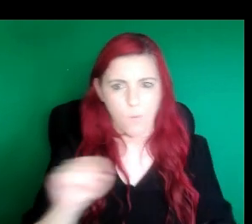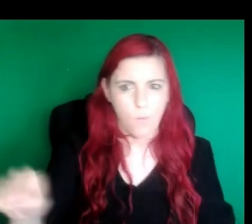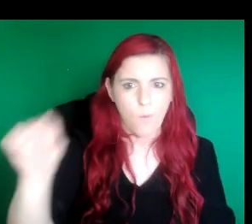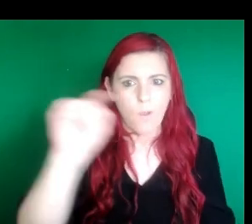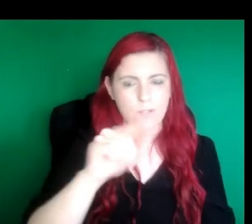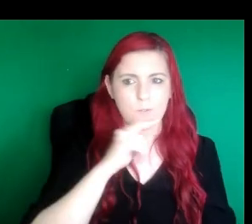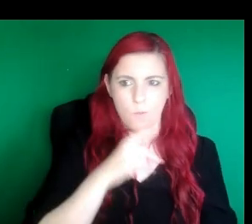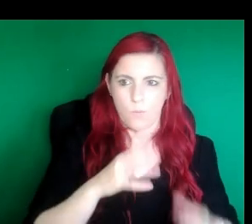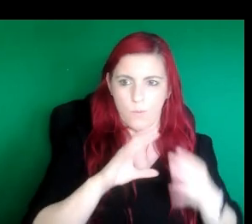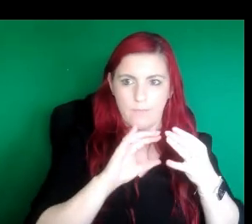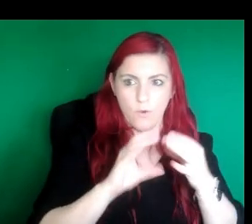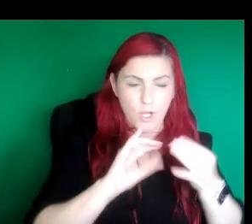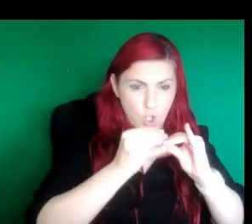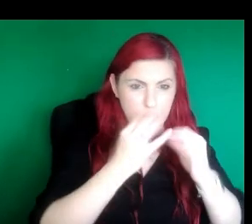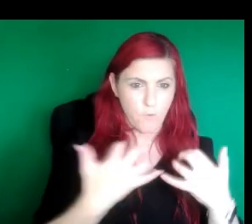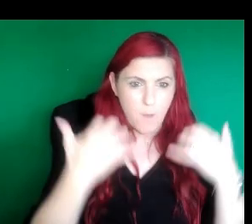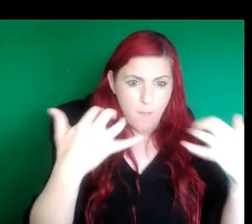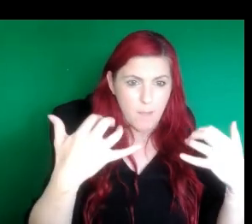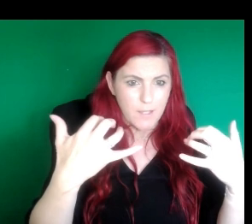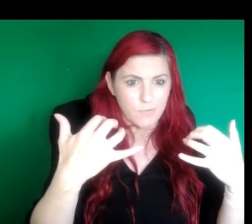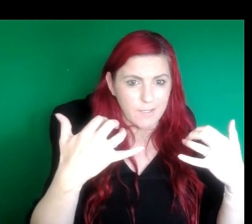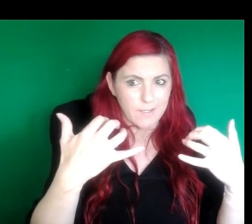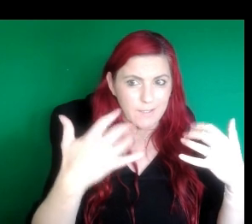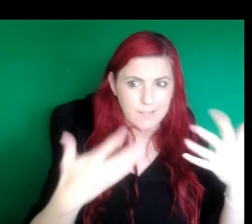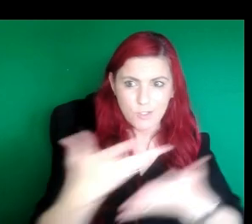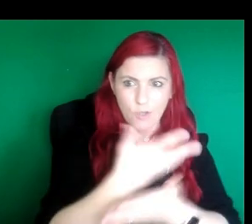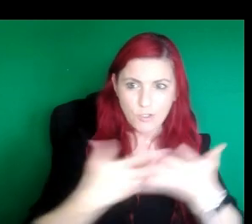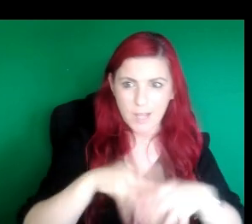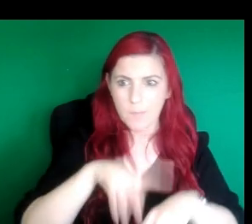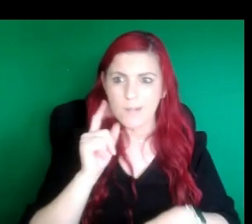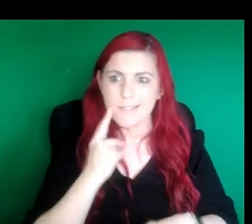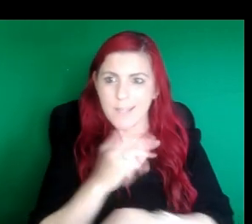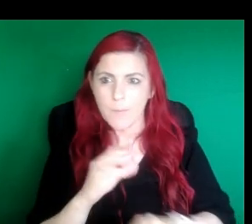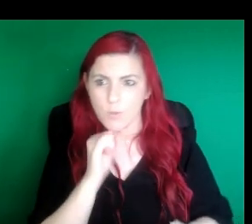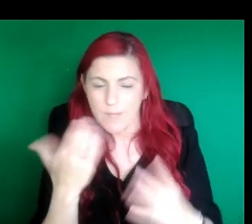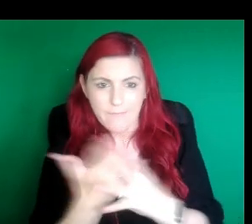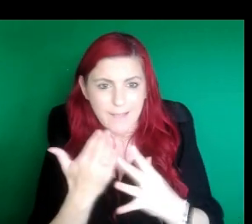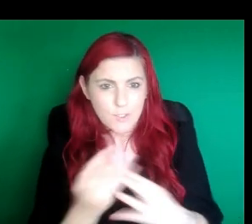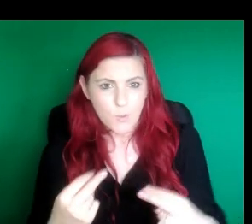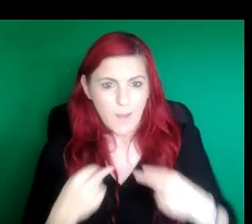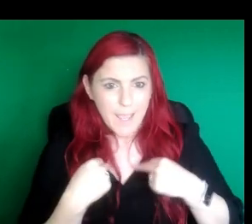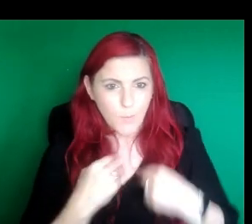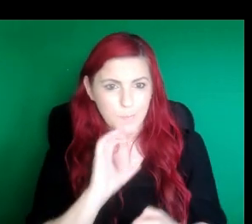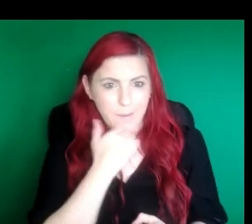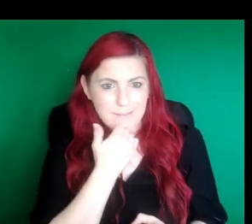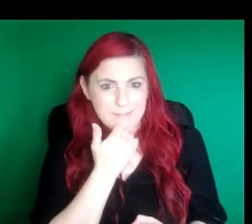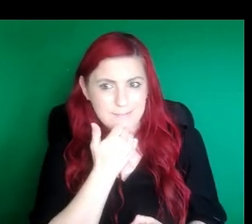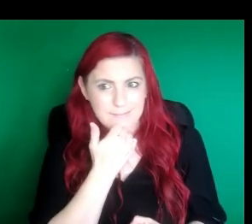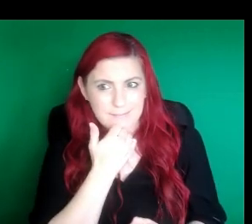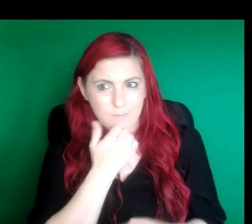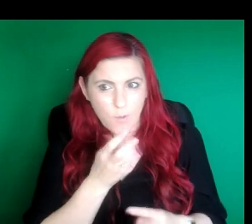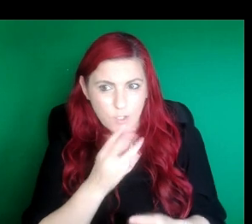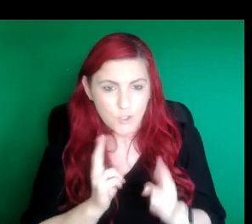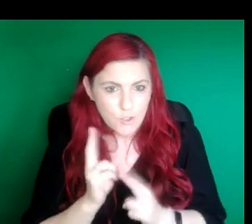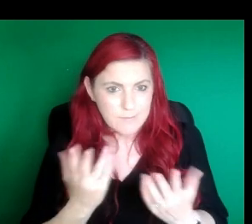interpreting, parliamentary events, and a majority of your deaf people do not have access to a language because of the poor education